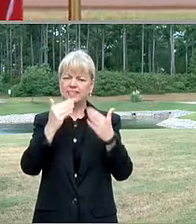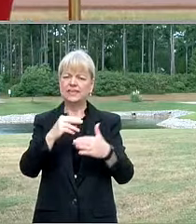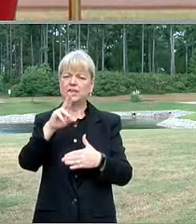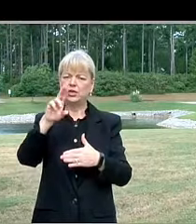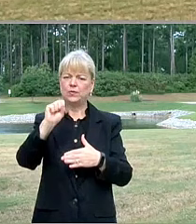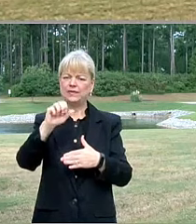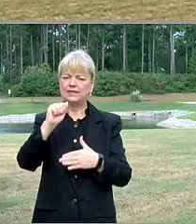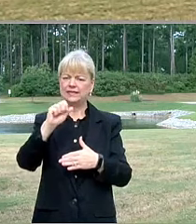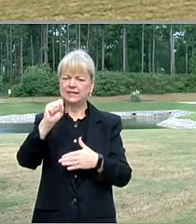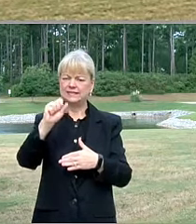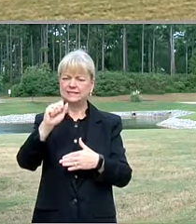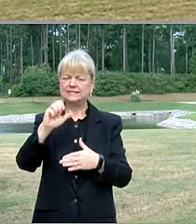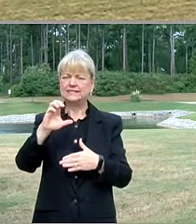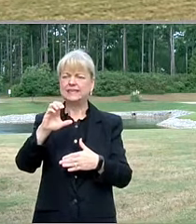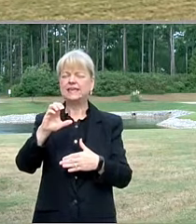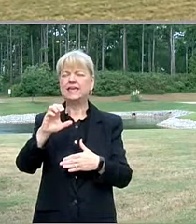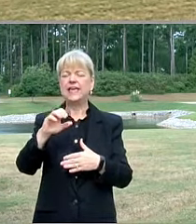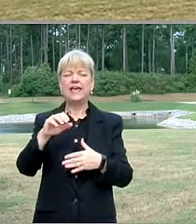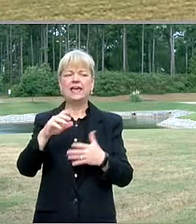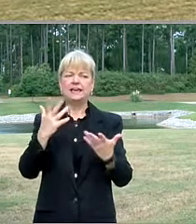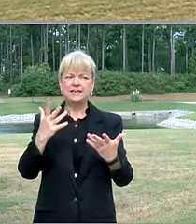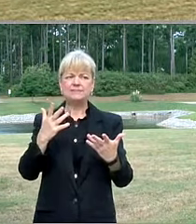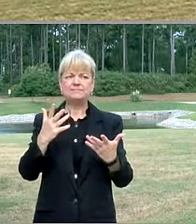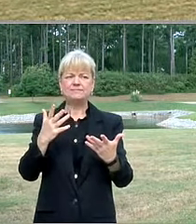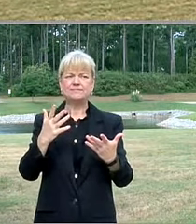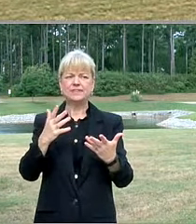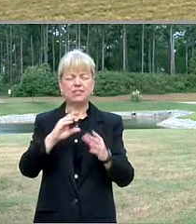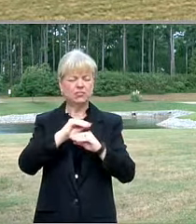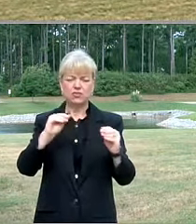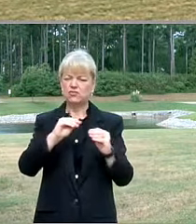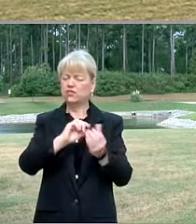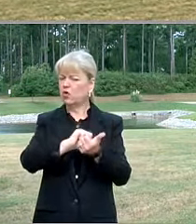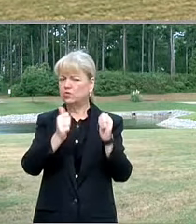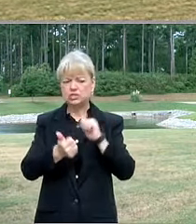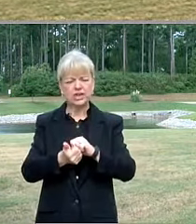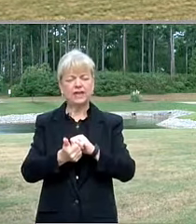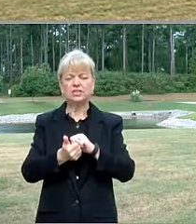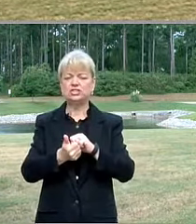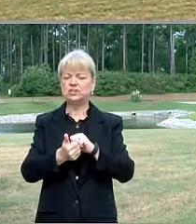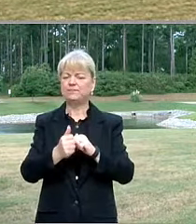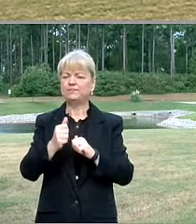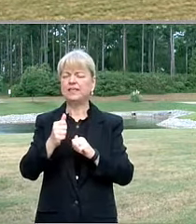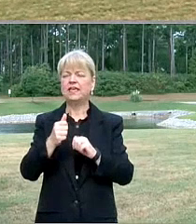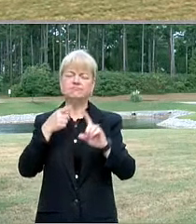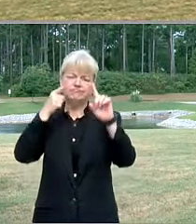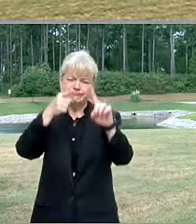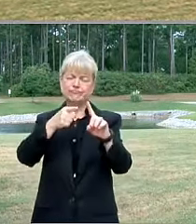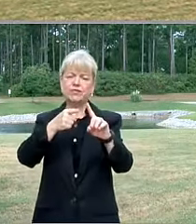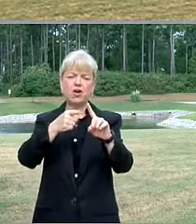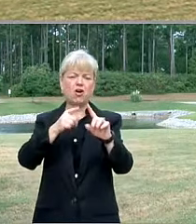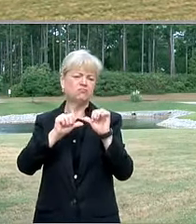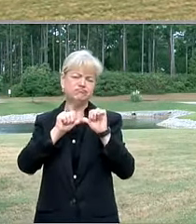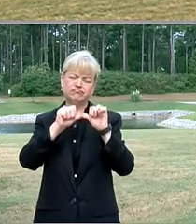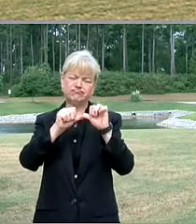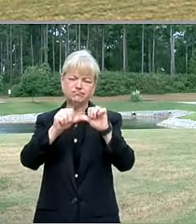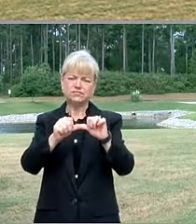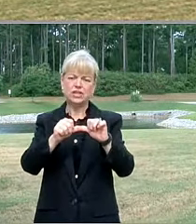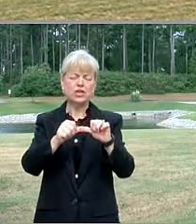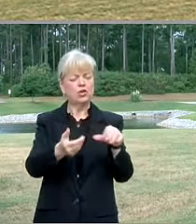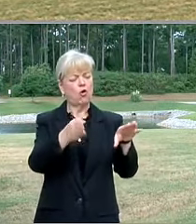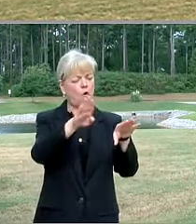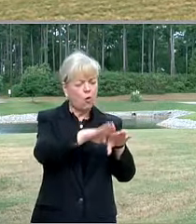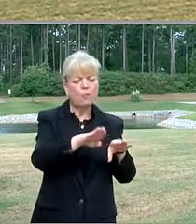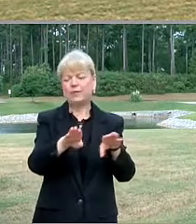team, was no change. The mission continued. You continued opening and closing cases and doing all those